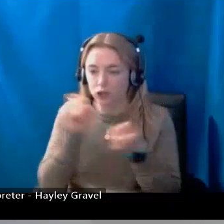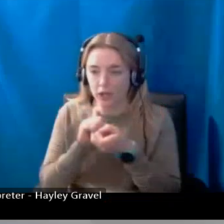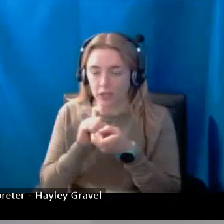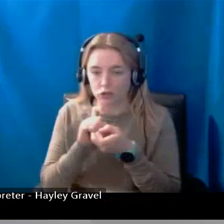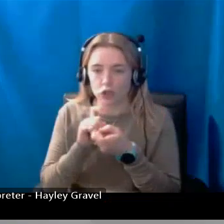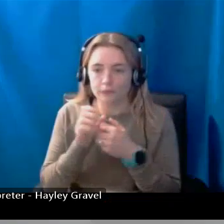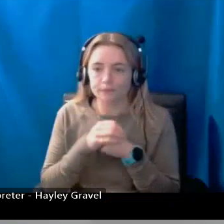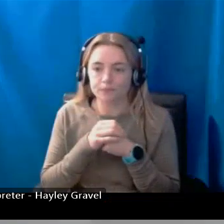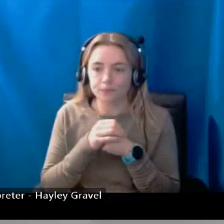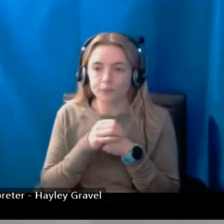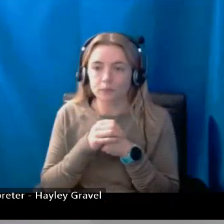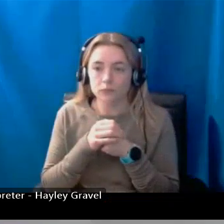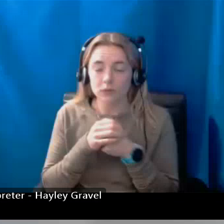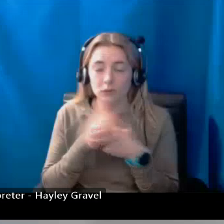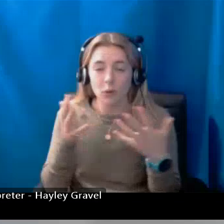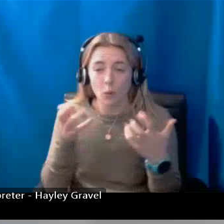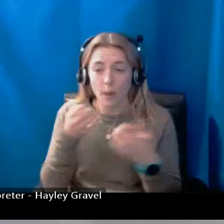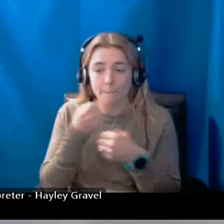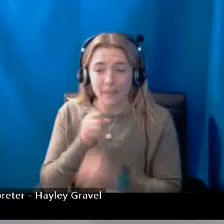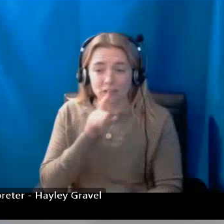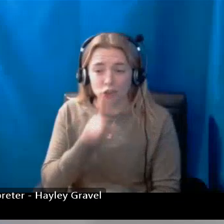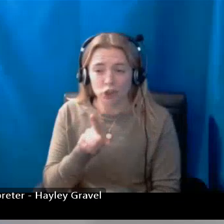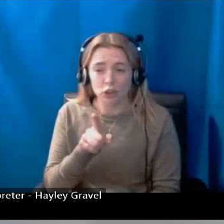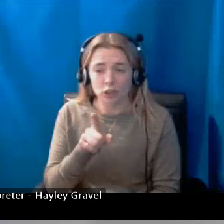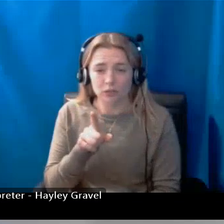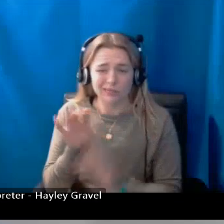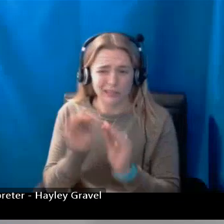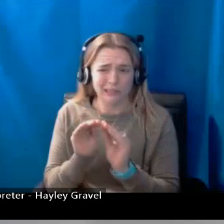And I want to make sure you're understanding where I'm going.